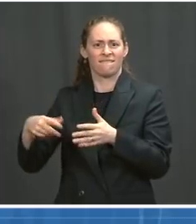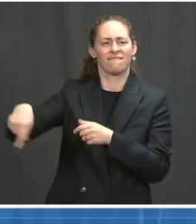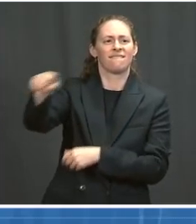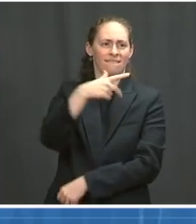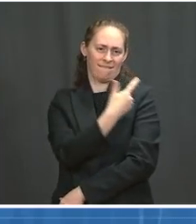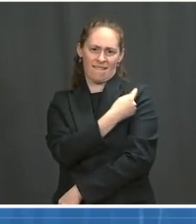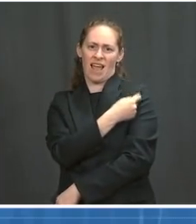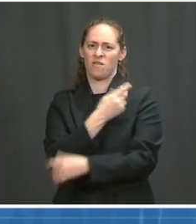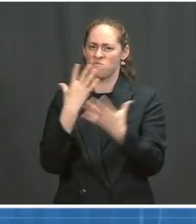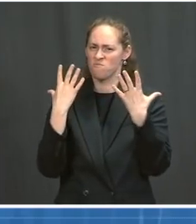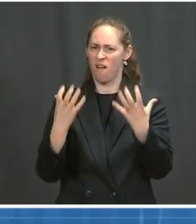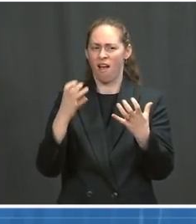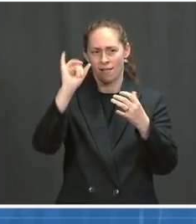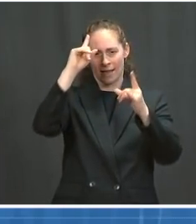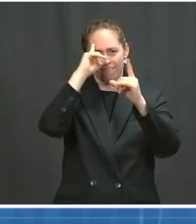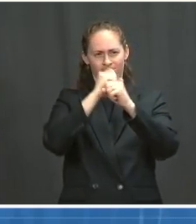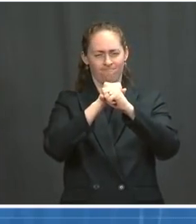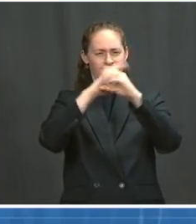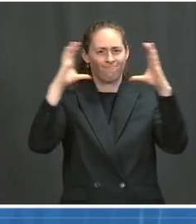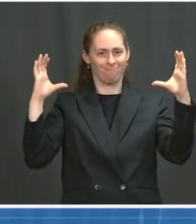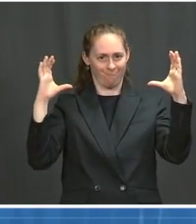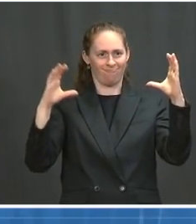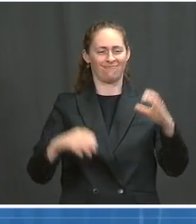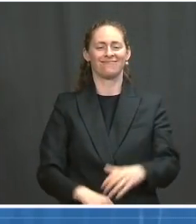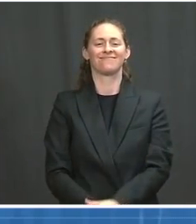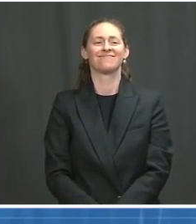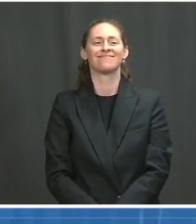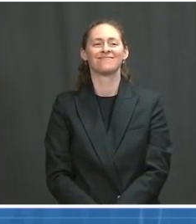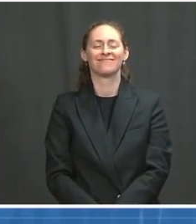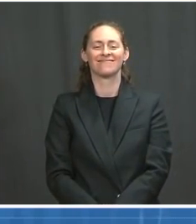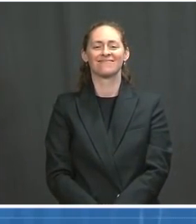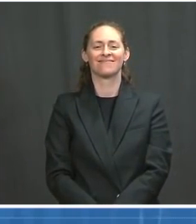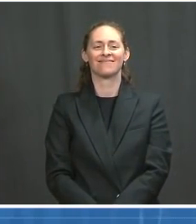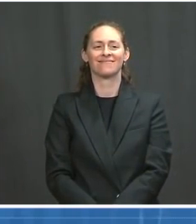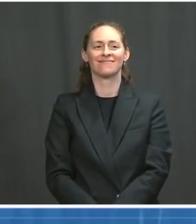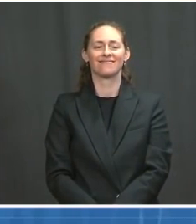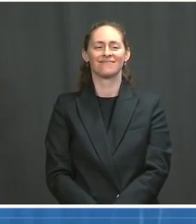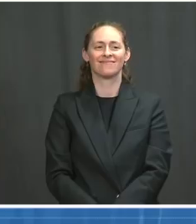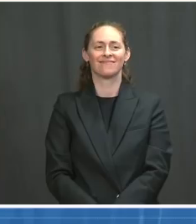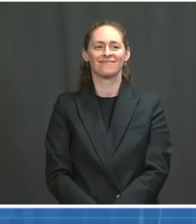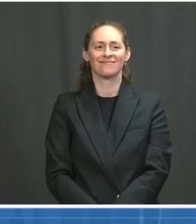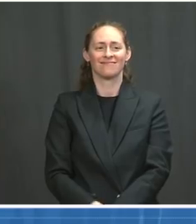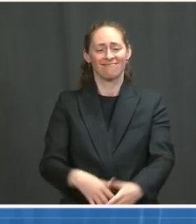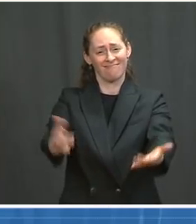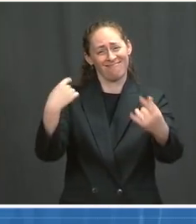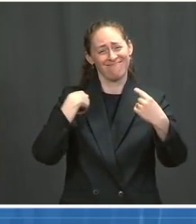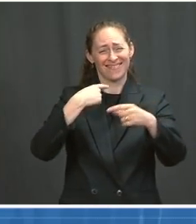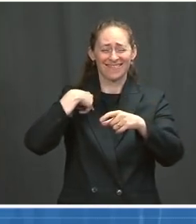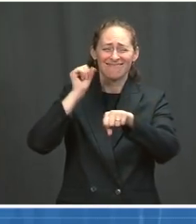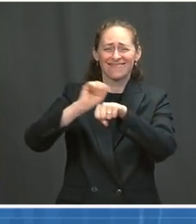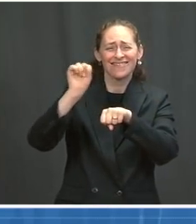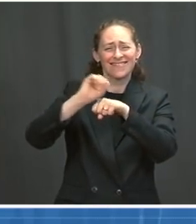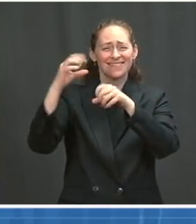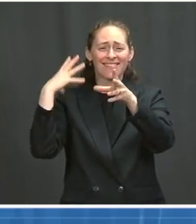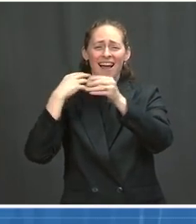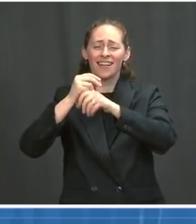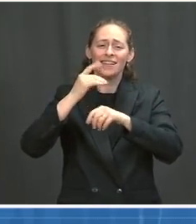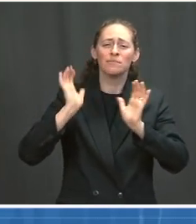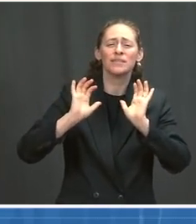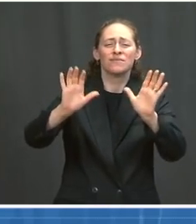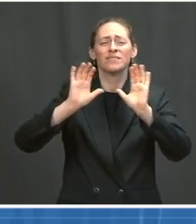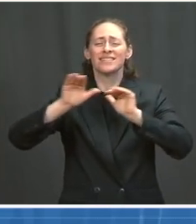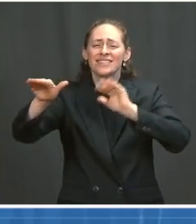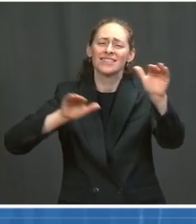mode. We're focused on three key areas. First, improving access and making it